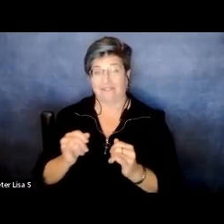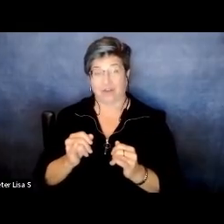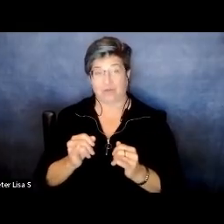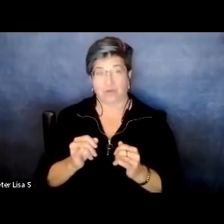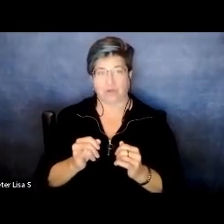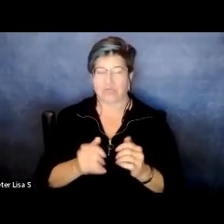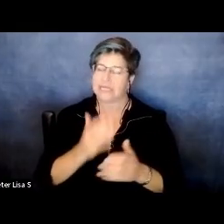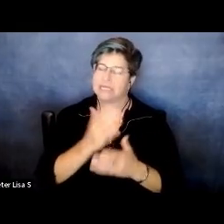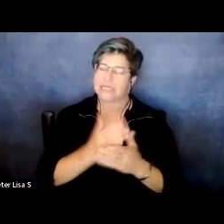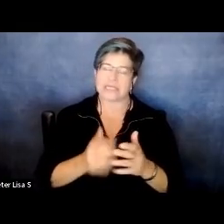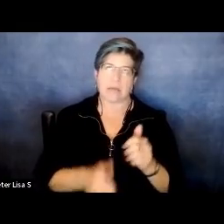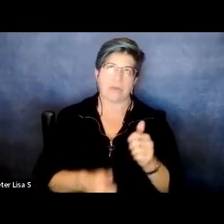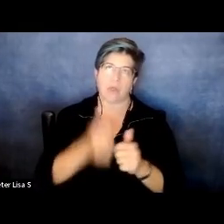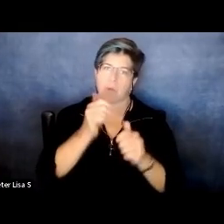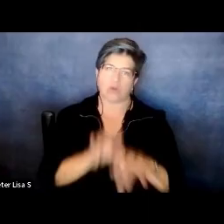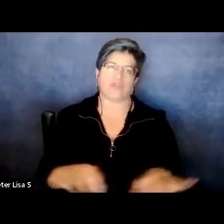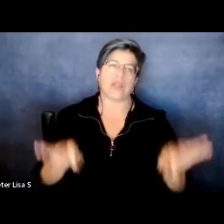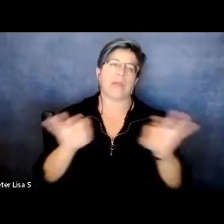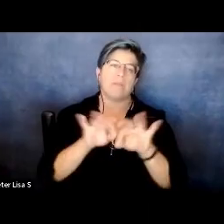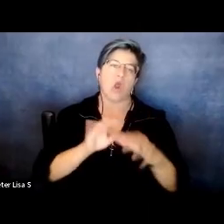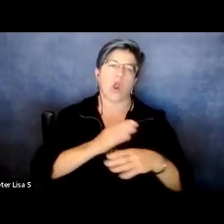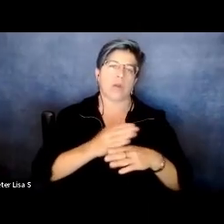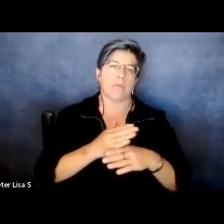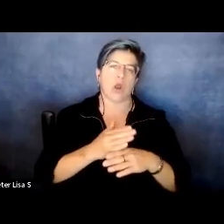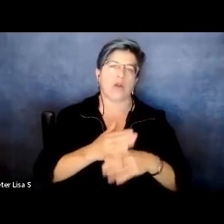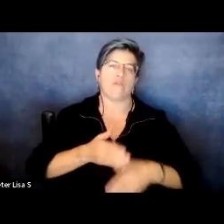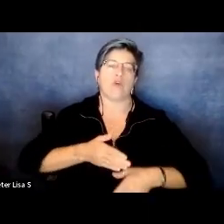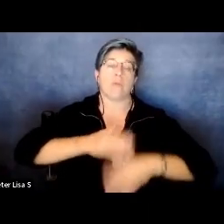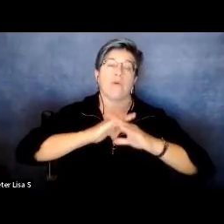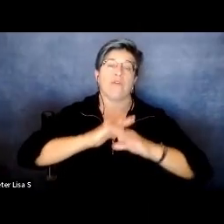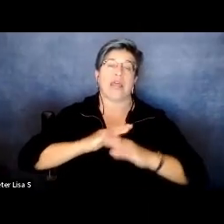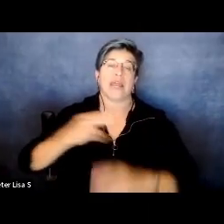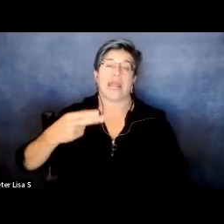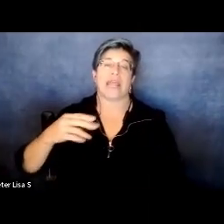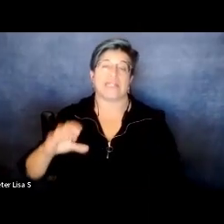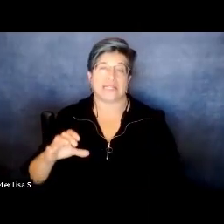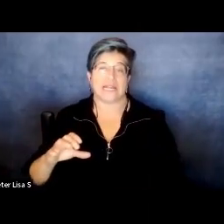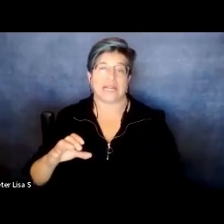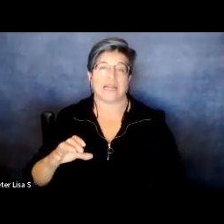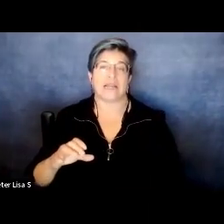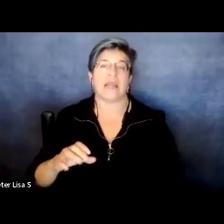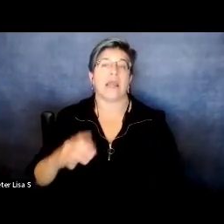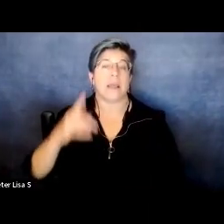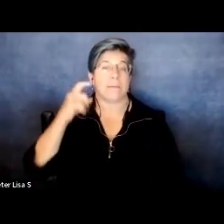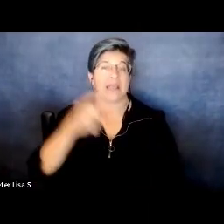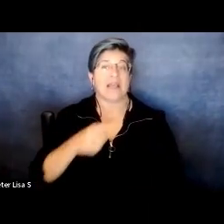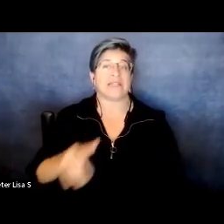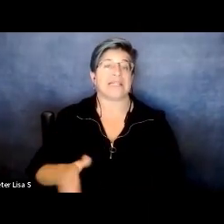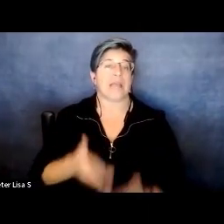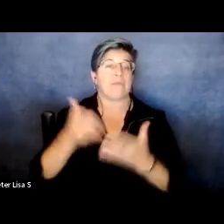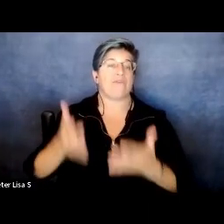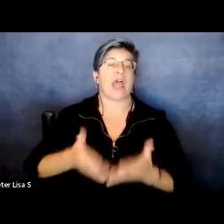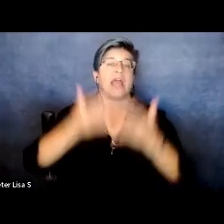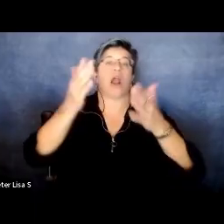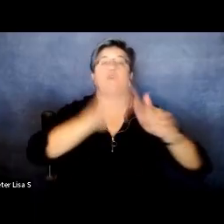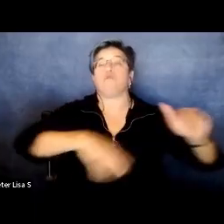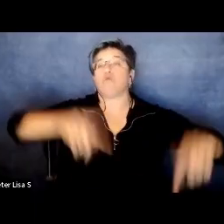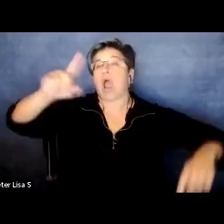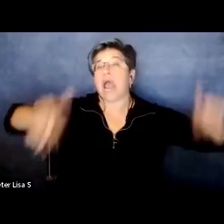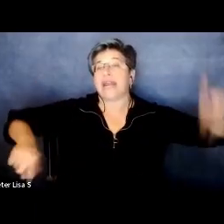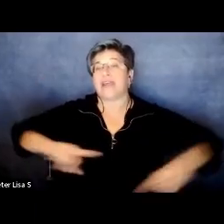most important partners for preventing HT because of the wide variety of aid that they can provide, whether